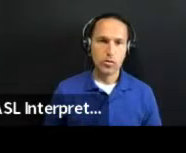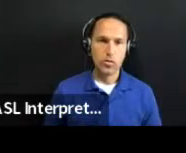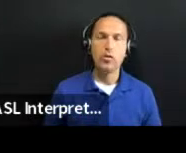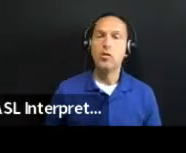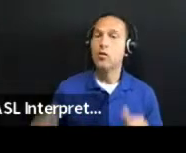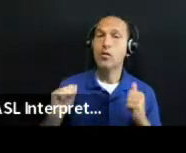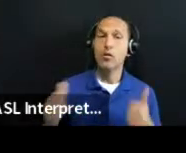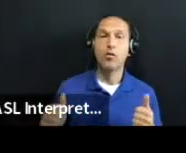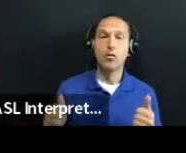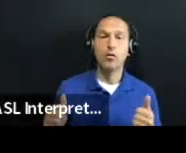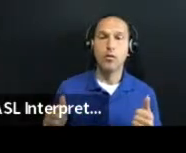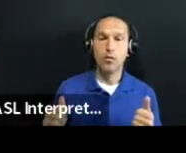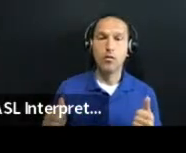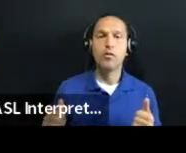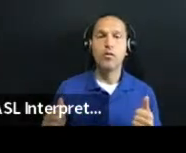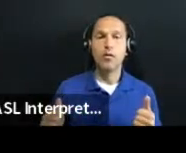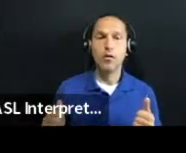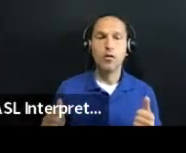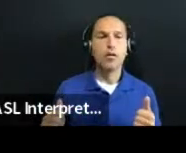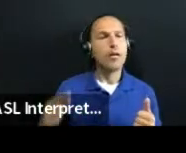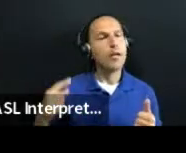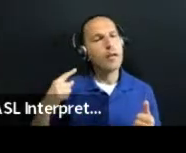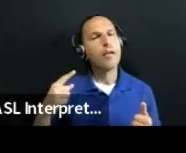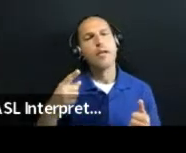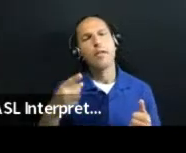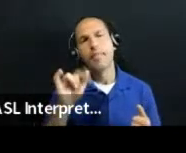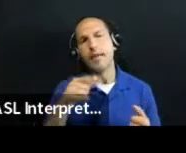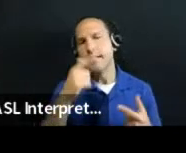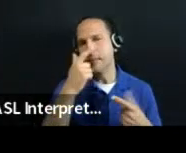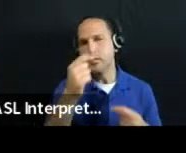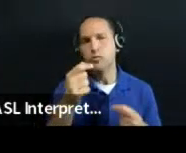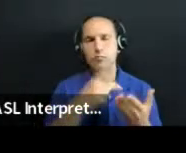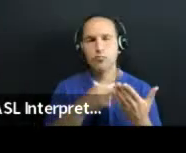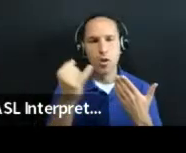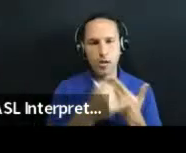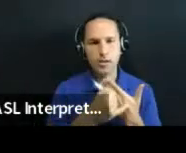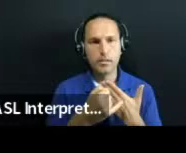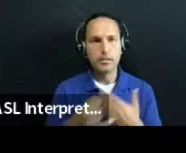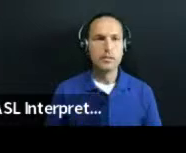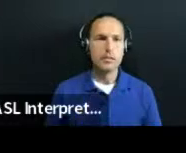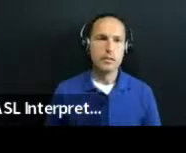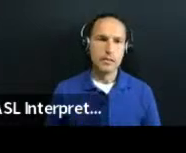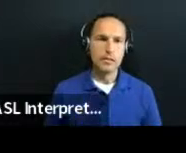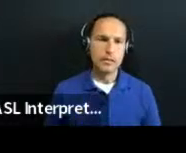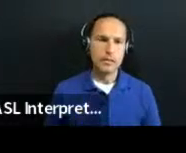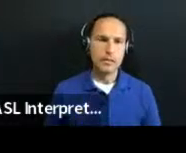Okay, so this was an interesting project and was kind of